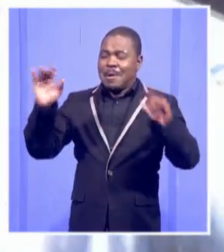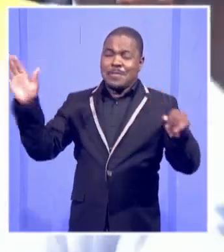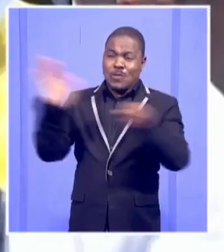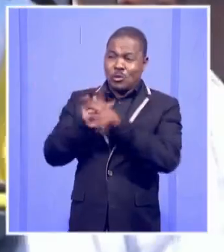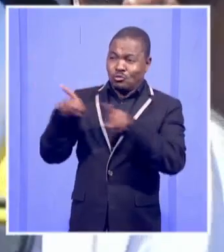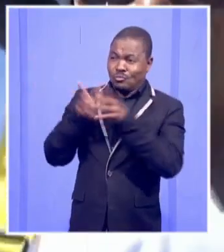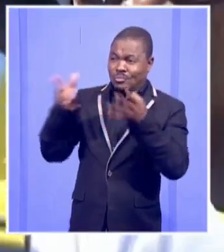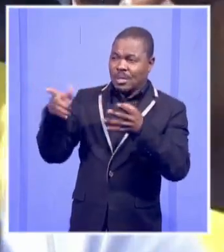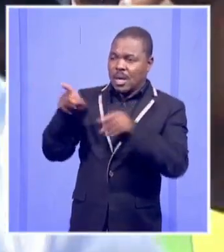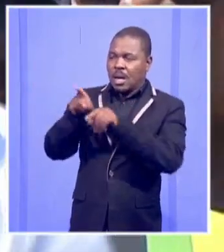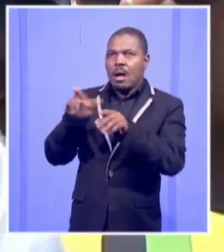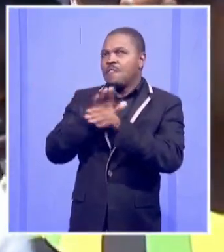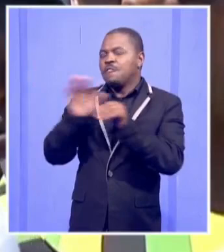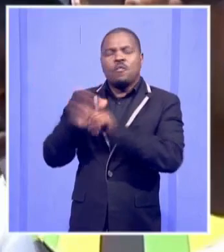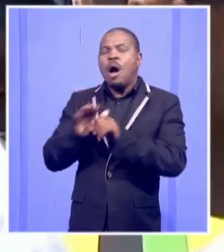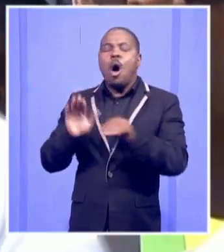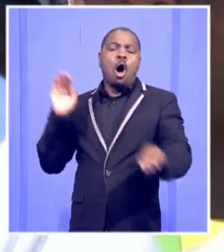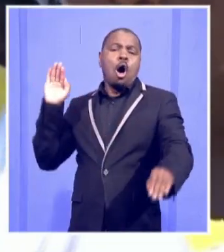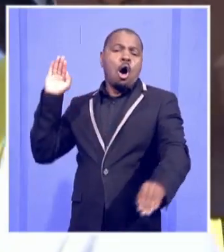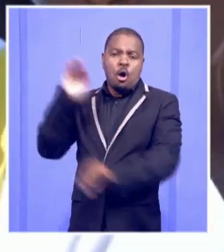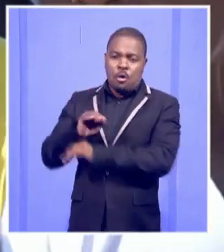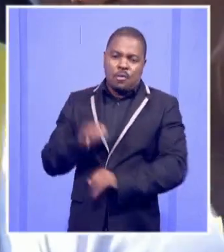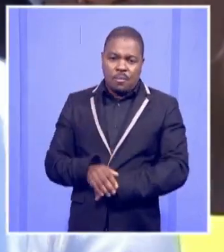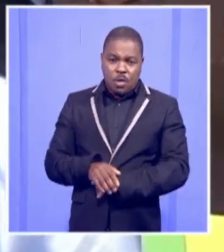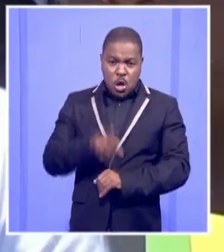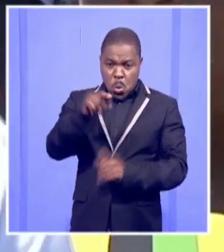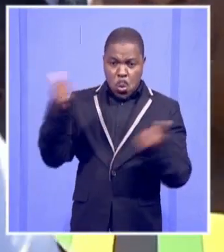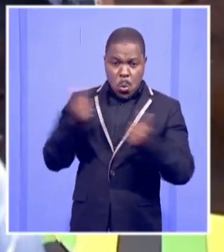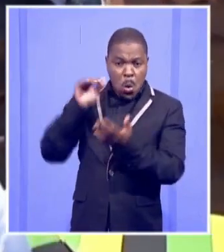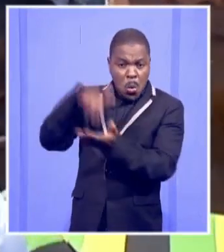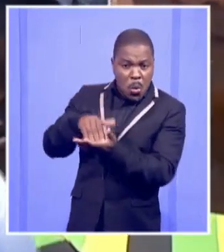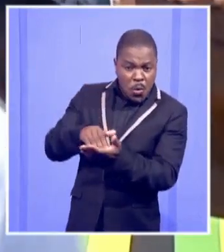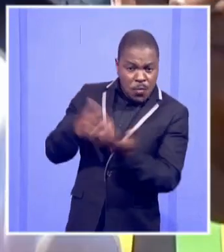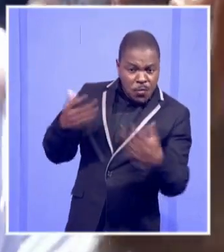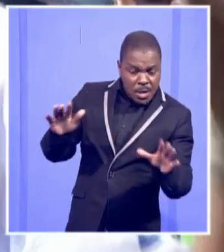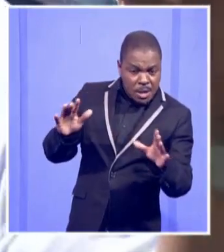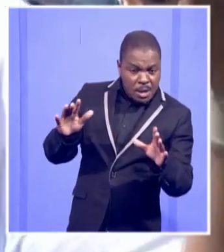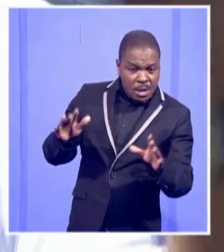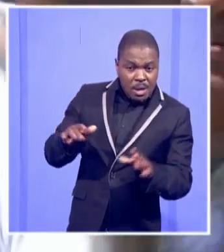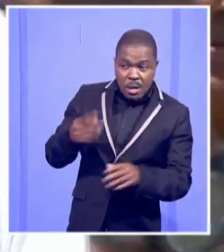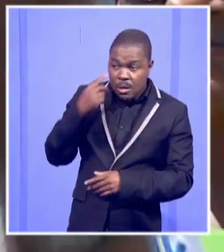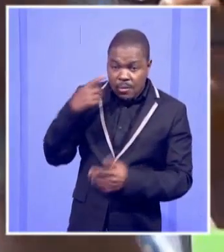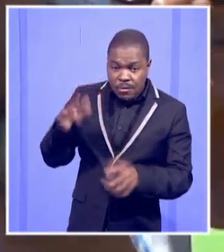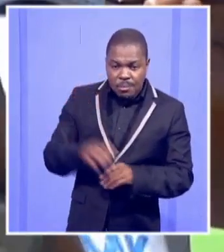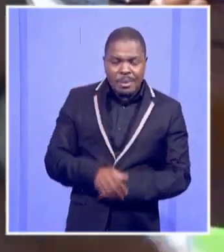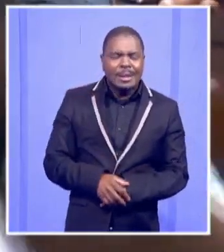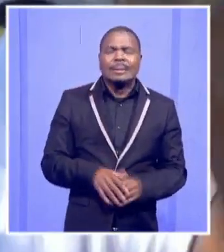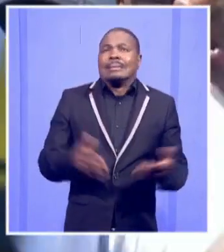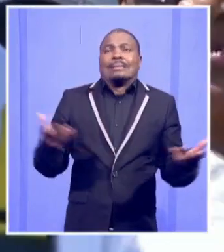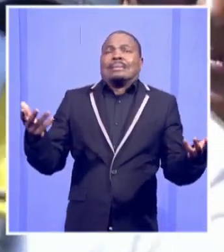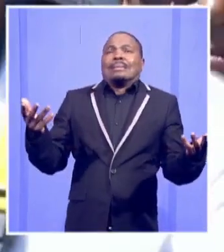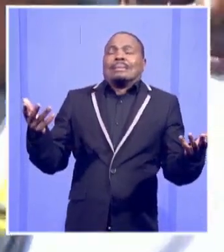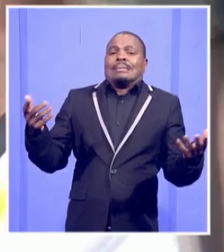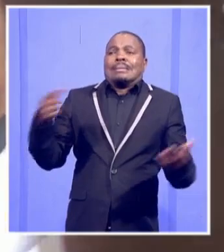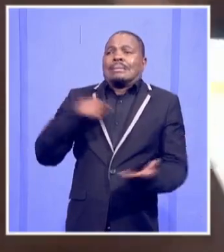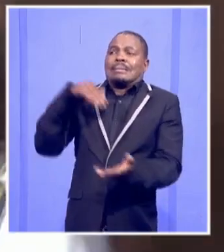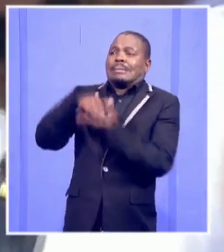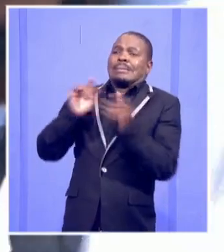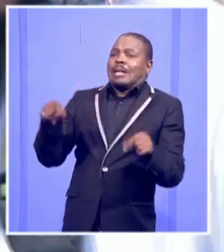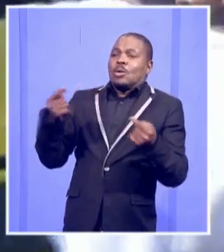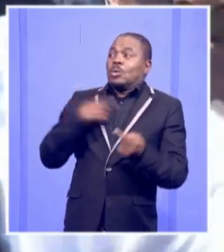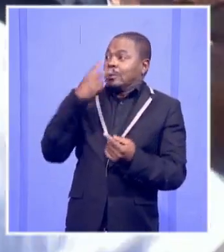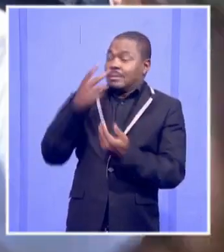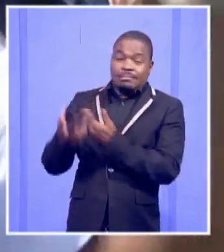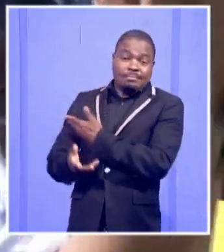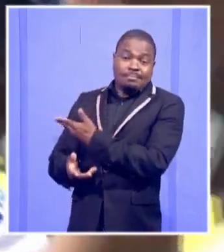full, it's overflowing. Have you been inside the stadium to see that it's overflowing? Yo, I can't be inside because look here,